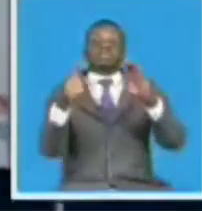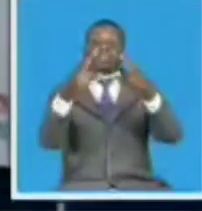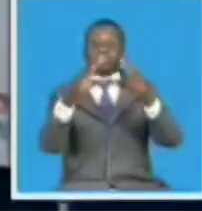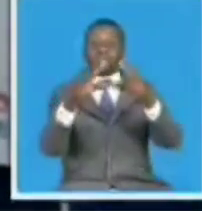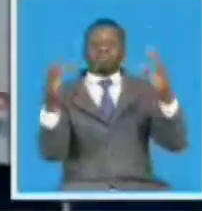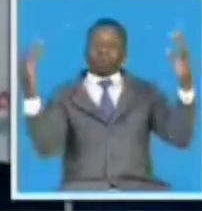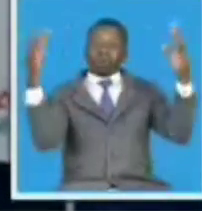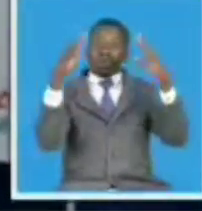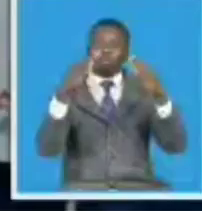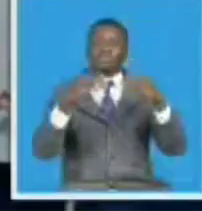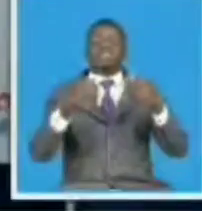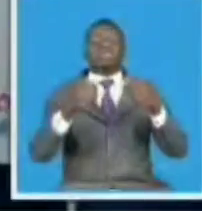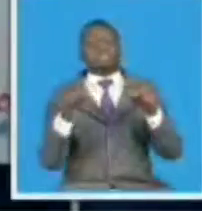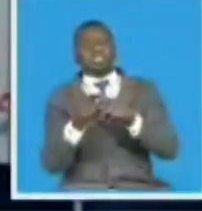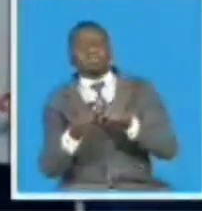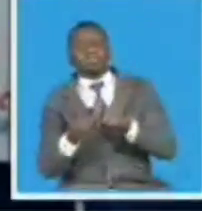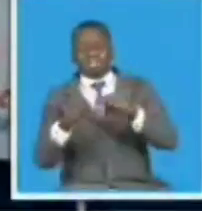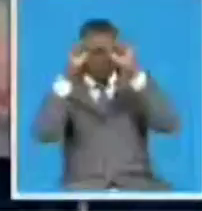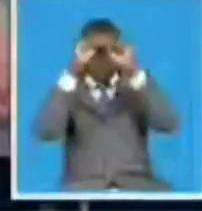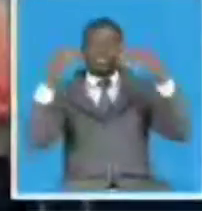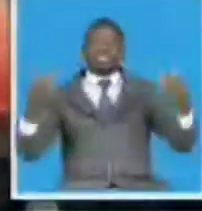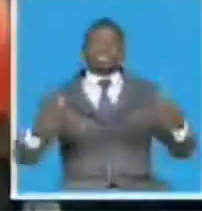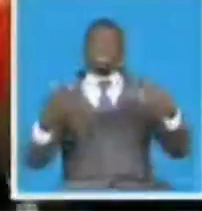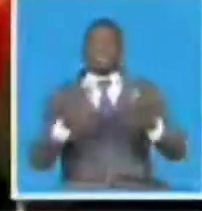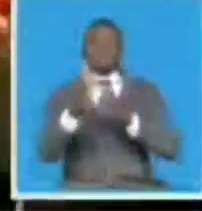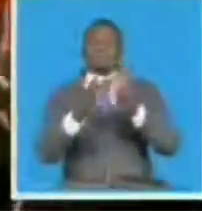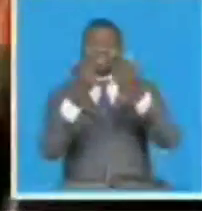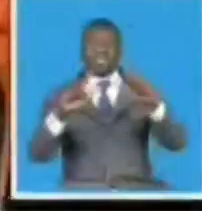Gabriel Mlambo, was happy with this tremendous work.